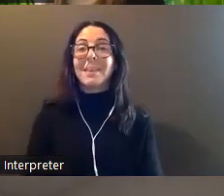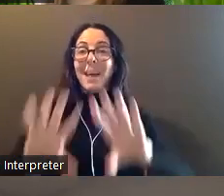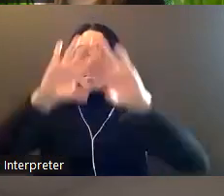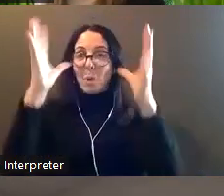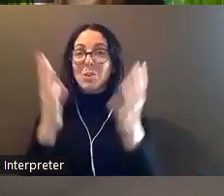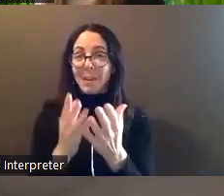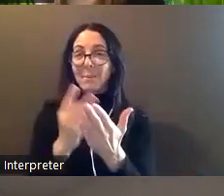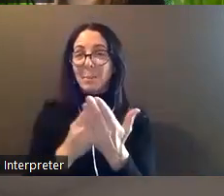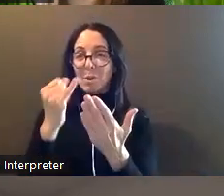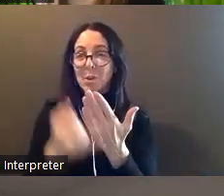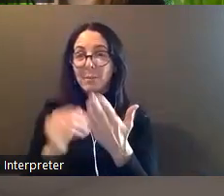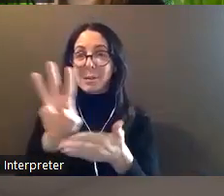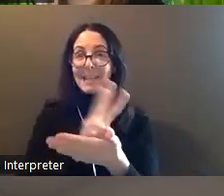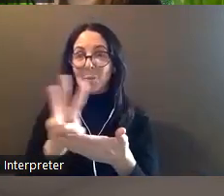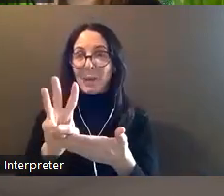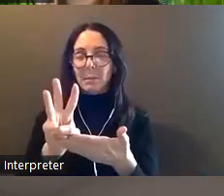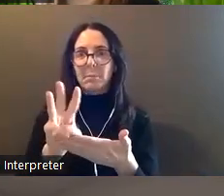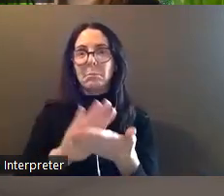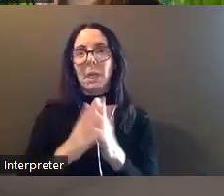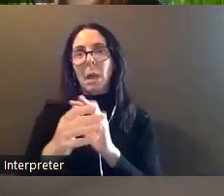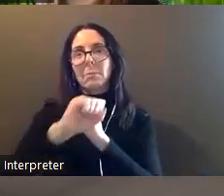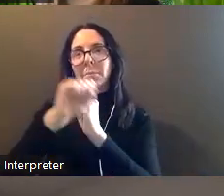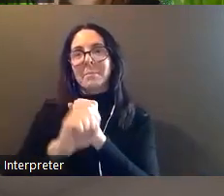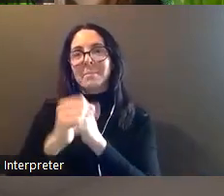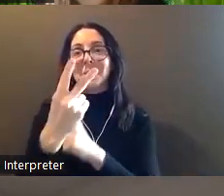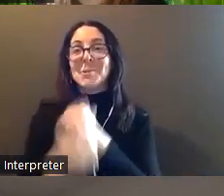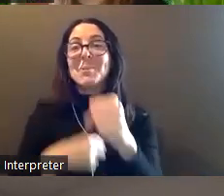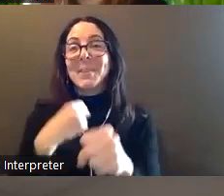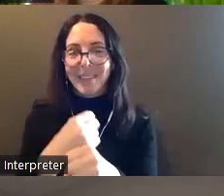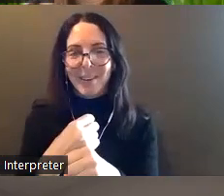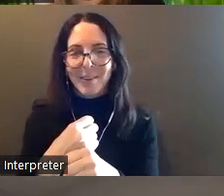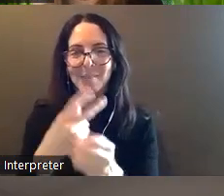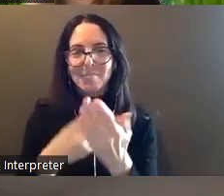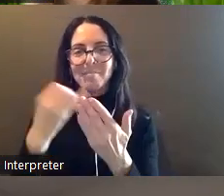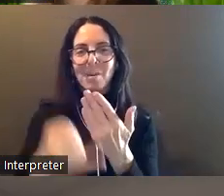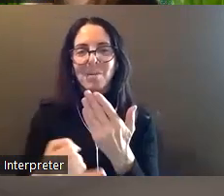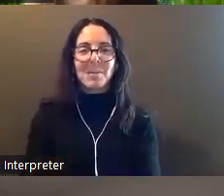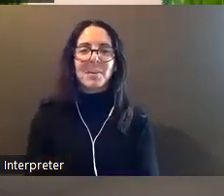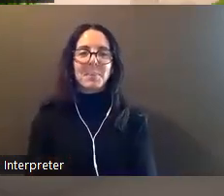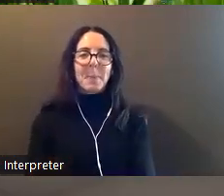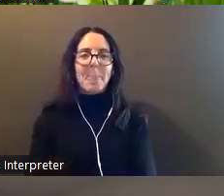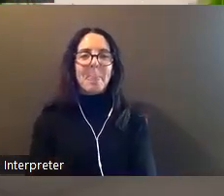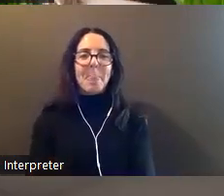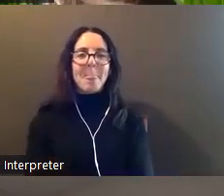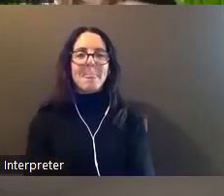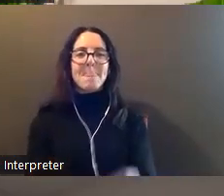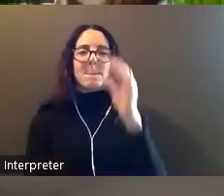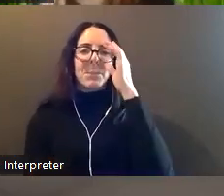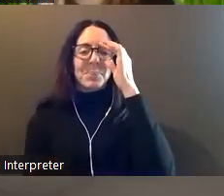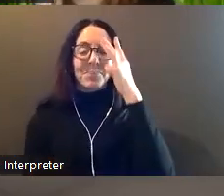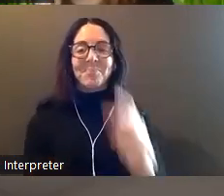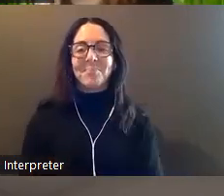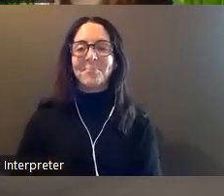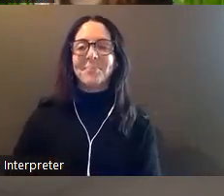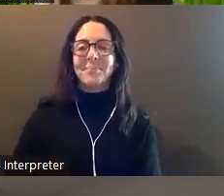project turned into almost a 2-year endeavor.